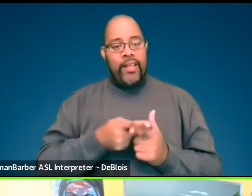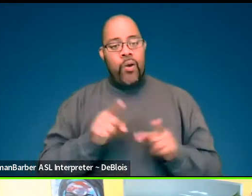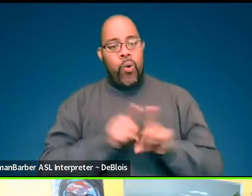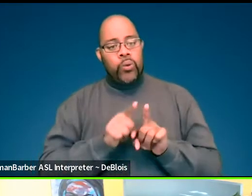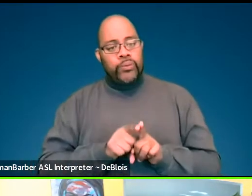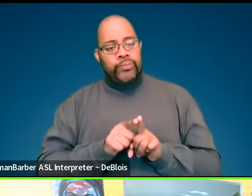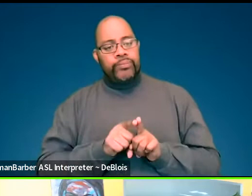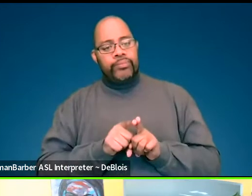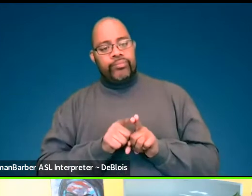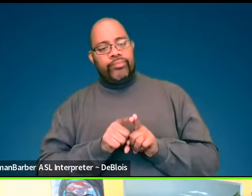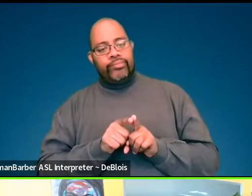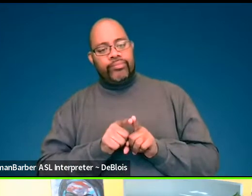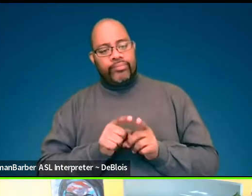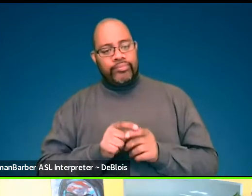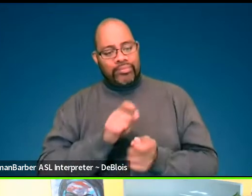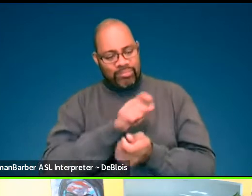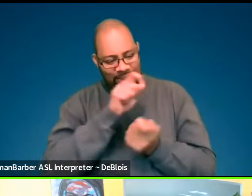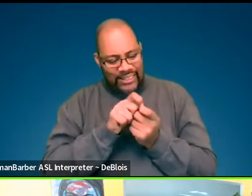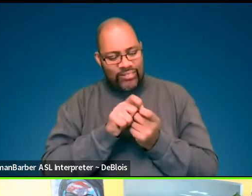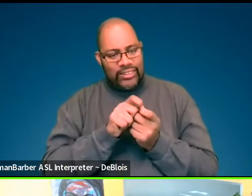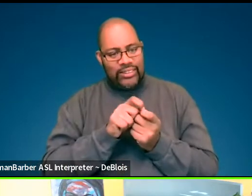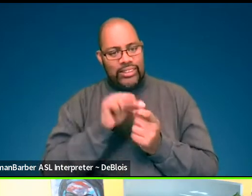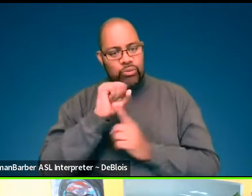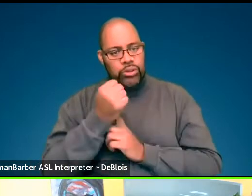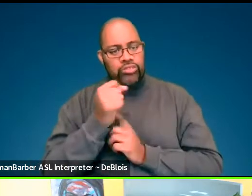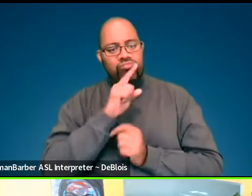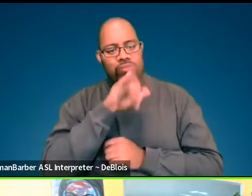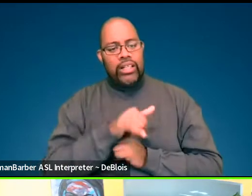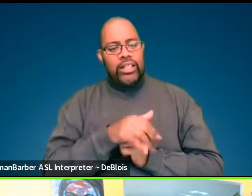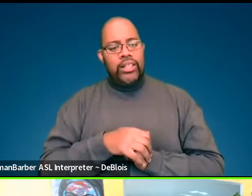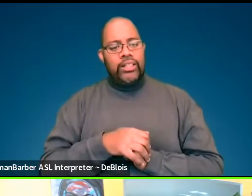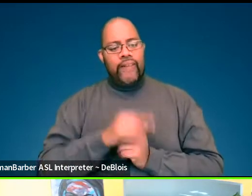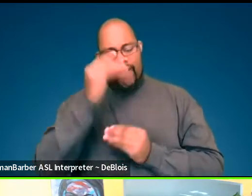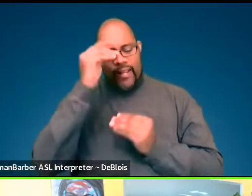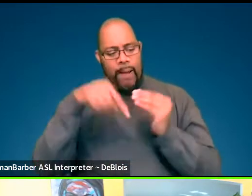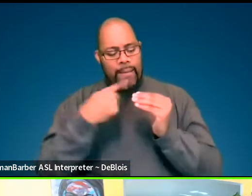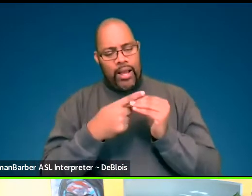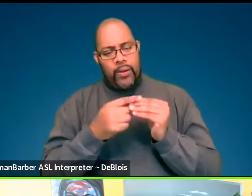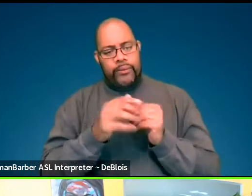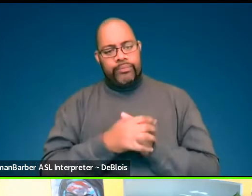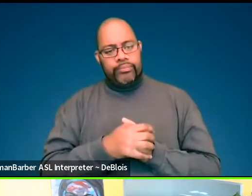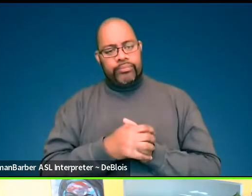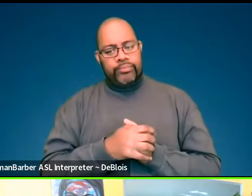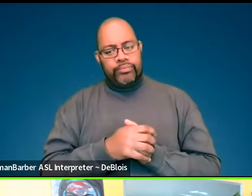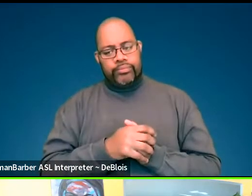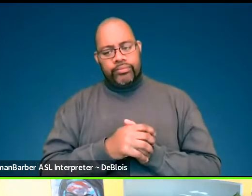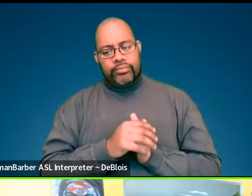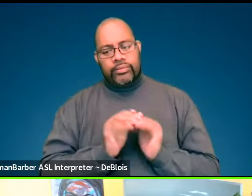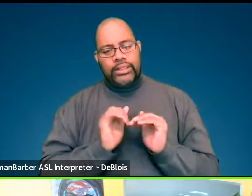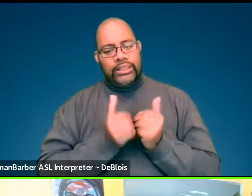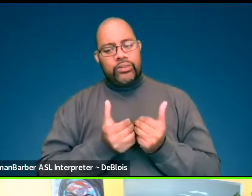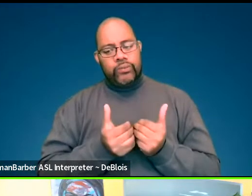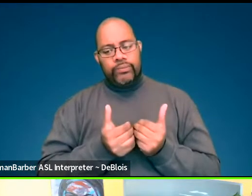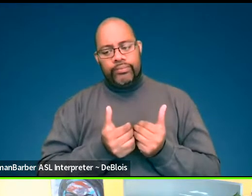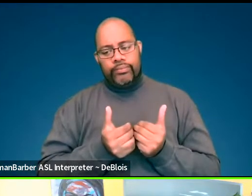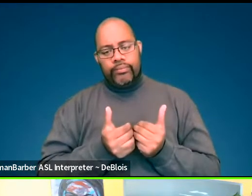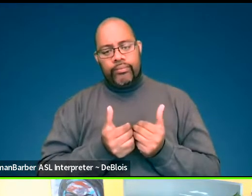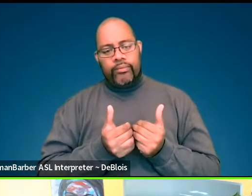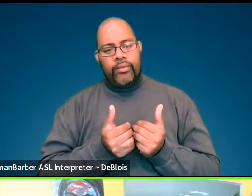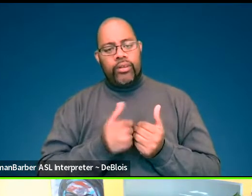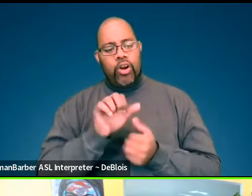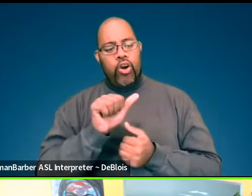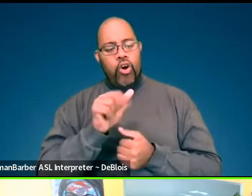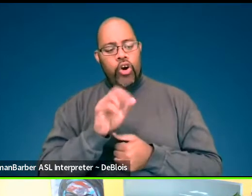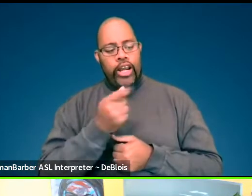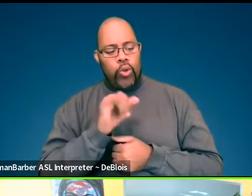in like, you know, specific circumstances, really thinking about how archaeologists,